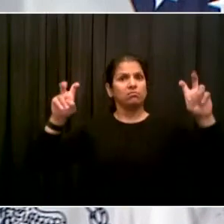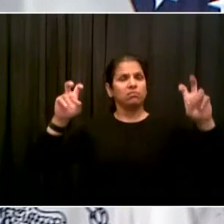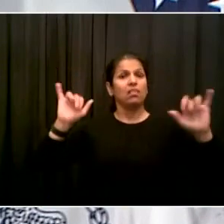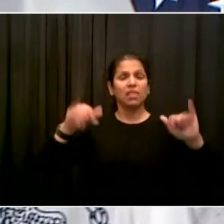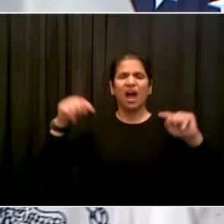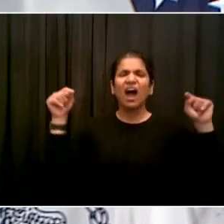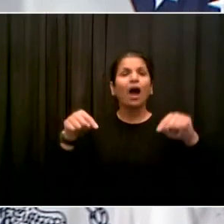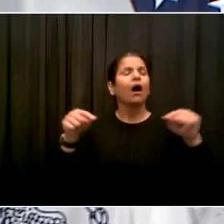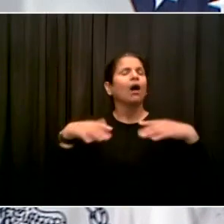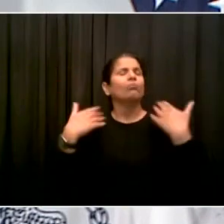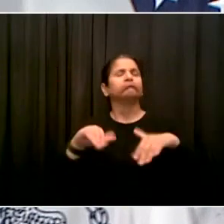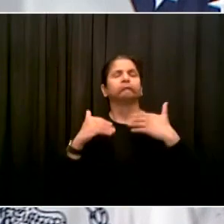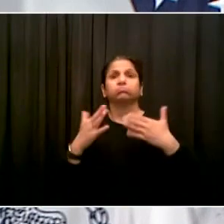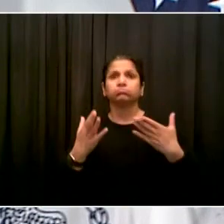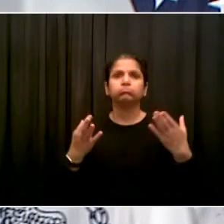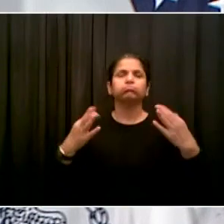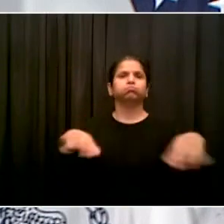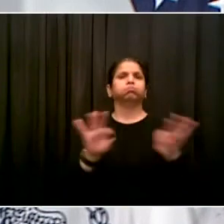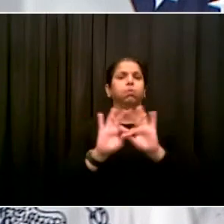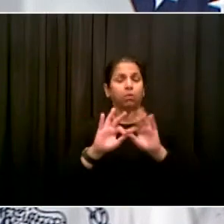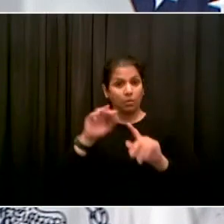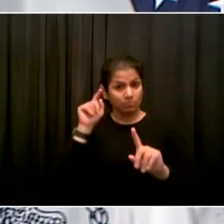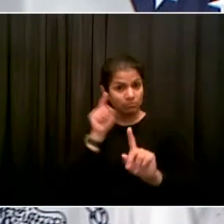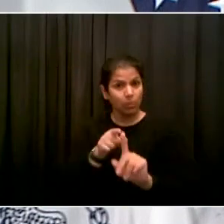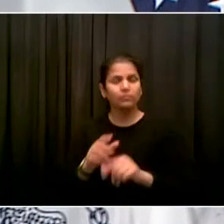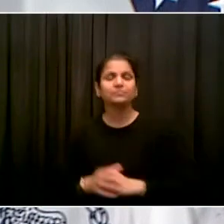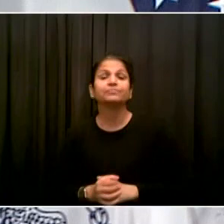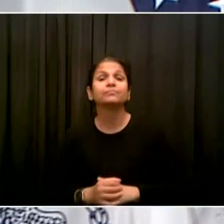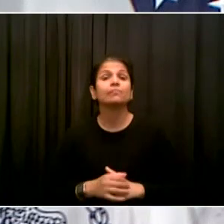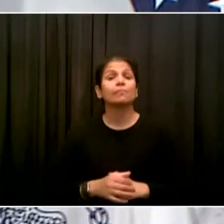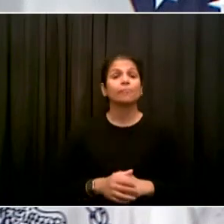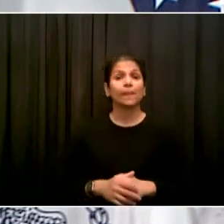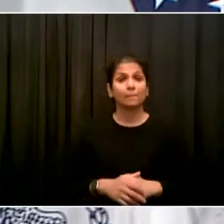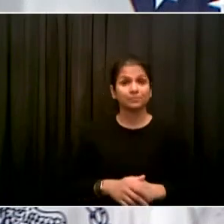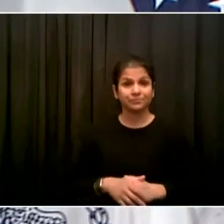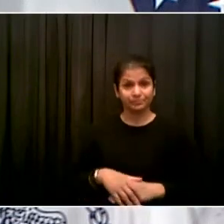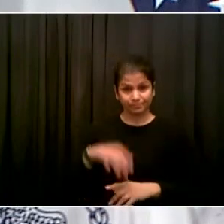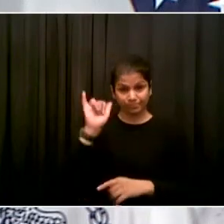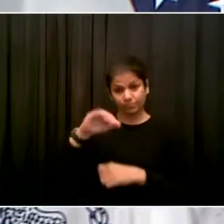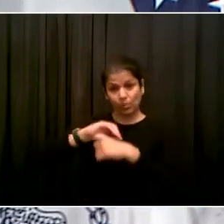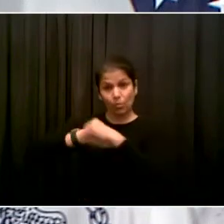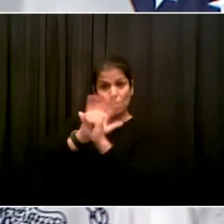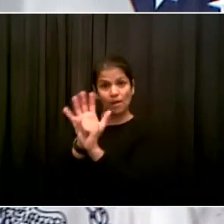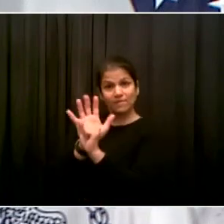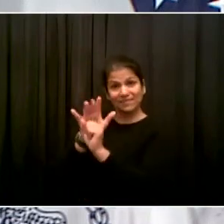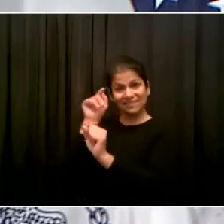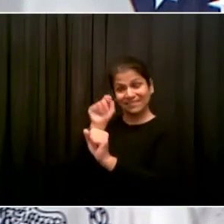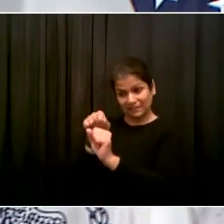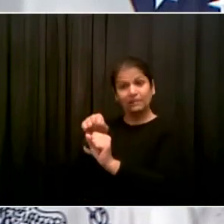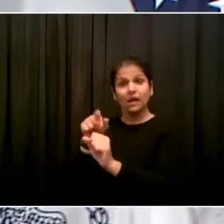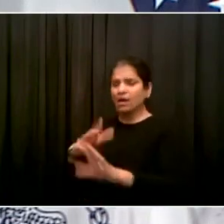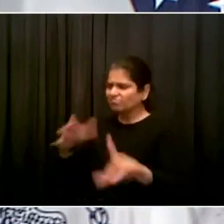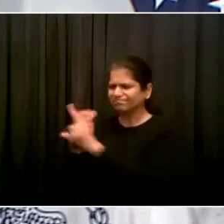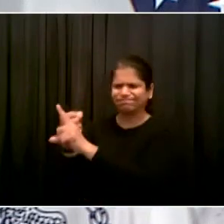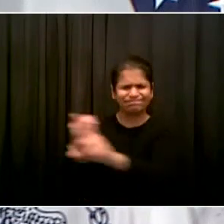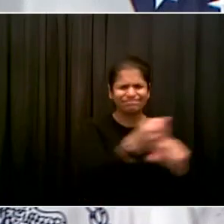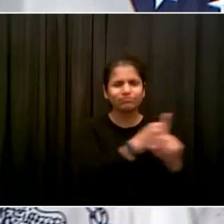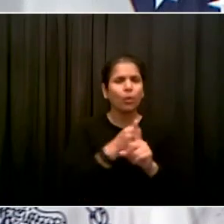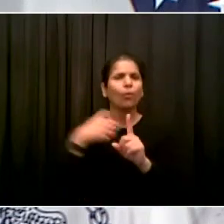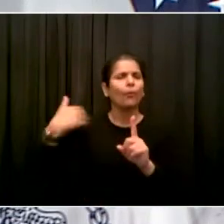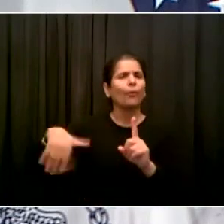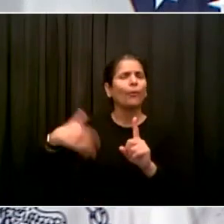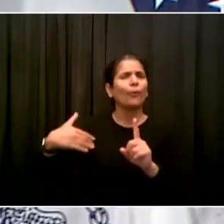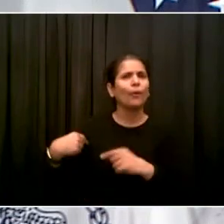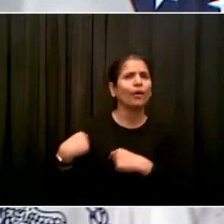COVID. And when we say all of us, it means not forgetting that even though a number of people had COVID and